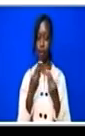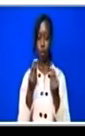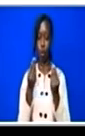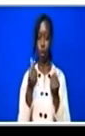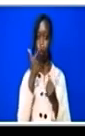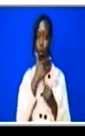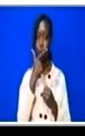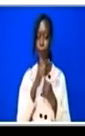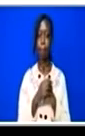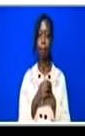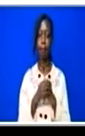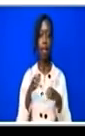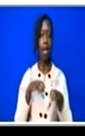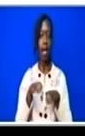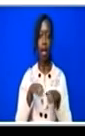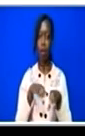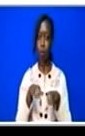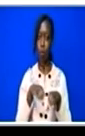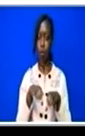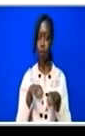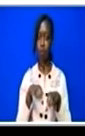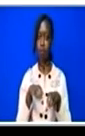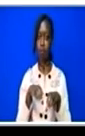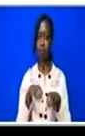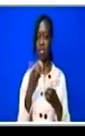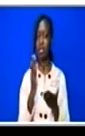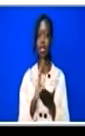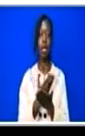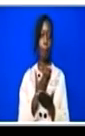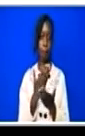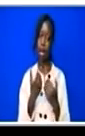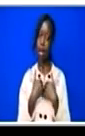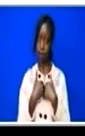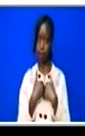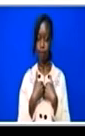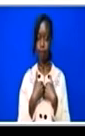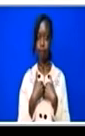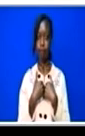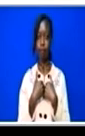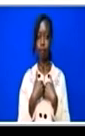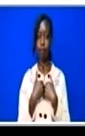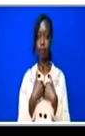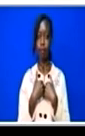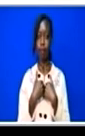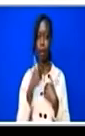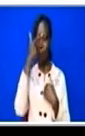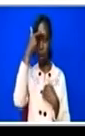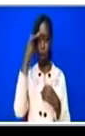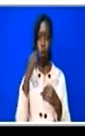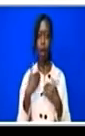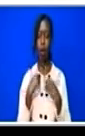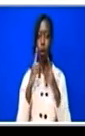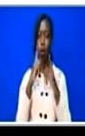No, I will not say that animals don't have oil, because we've just talked cod Cod, liver oil Yeah.